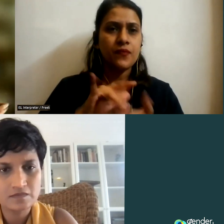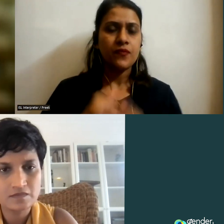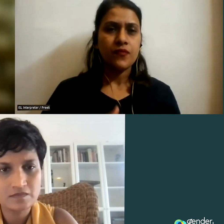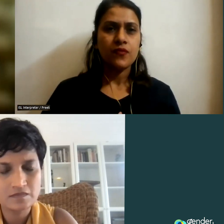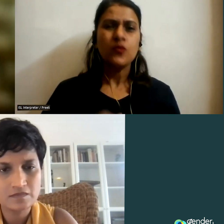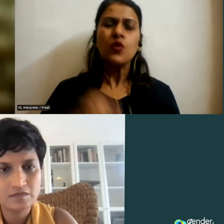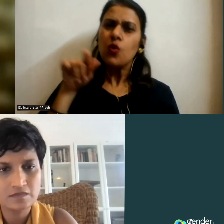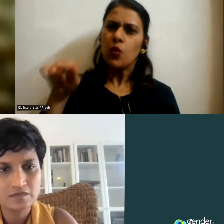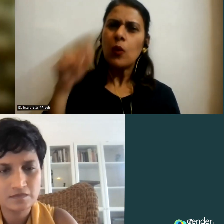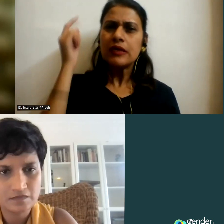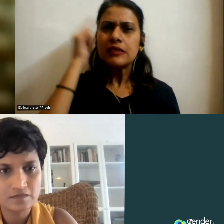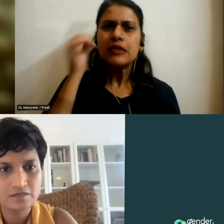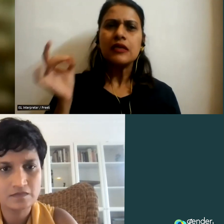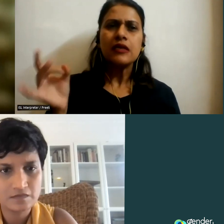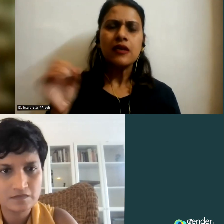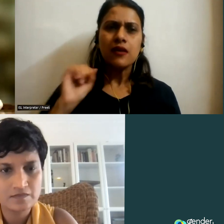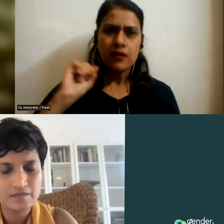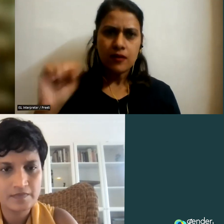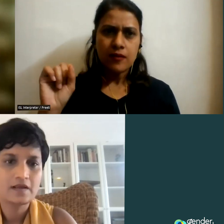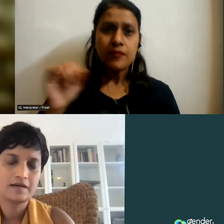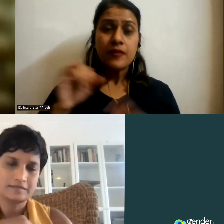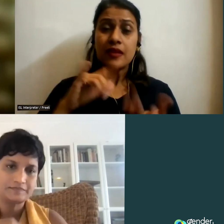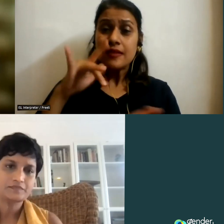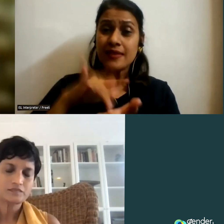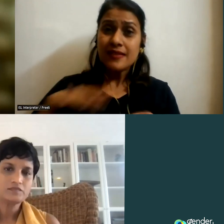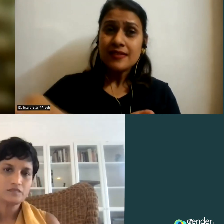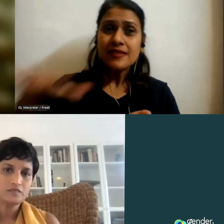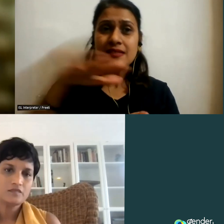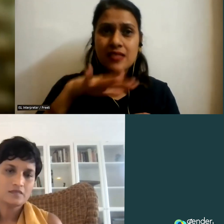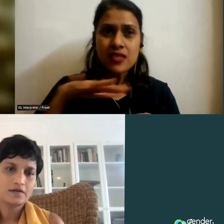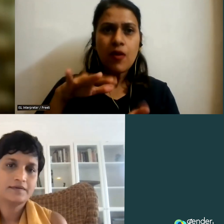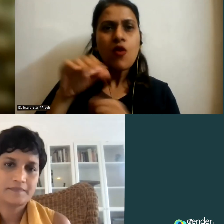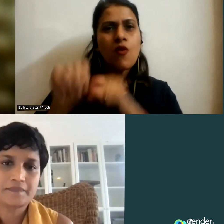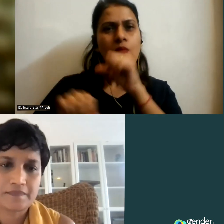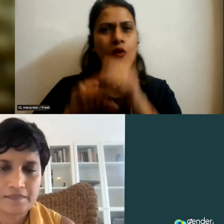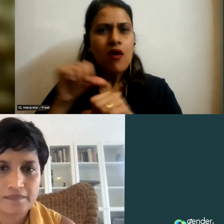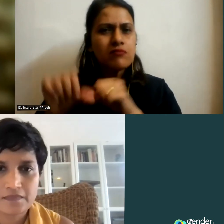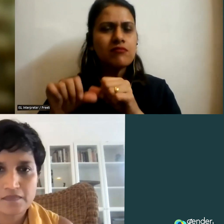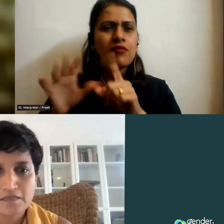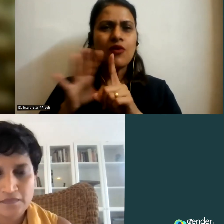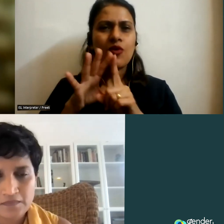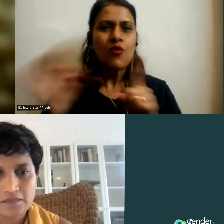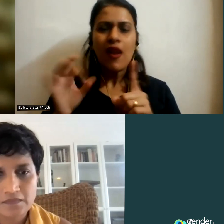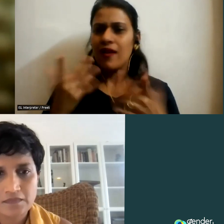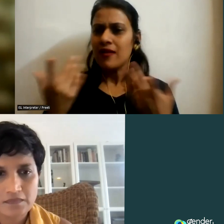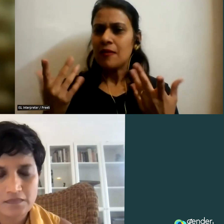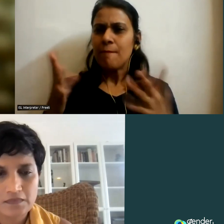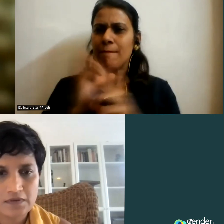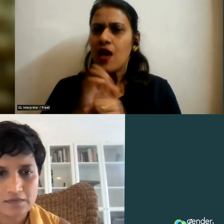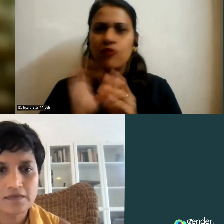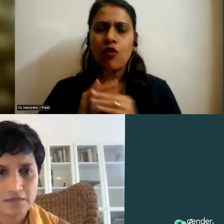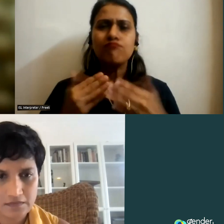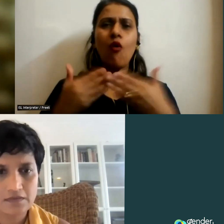some of the principles that you then use to look at the space, and how does that process unfold? If you could